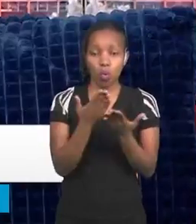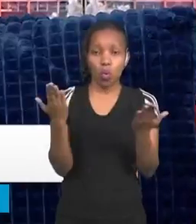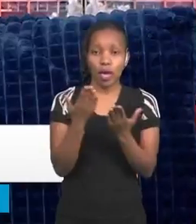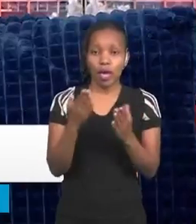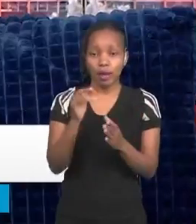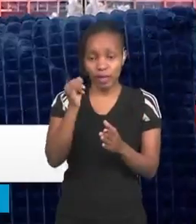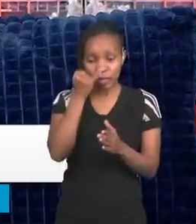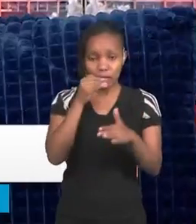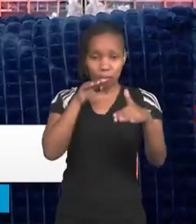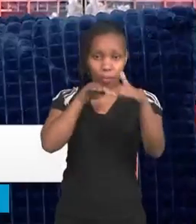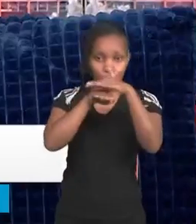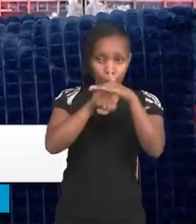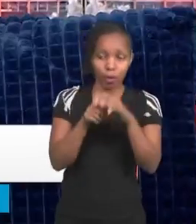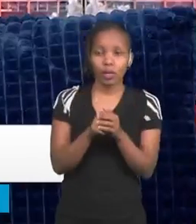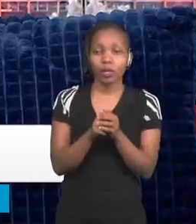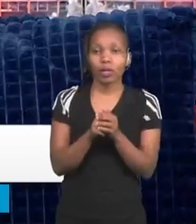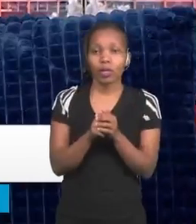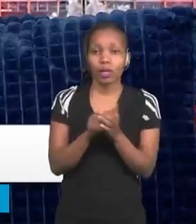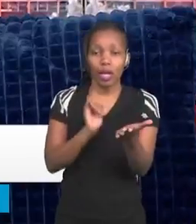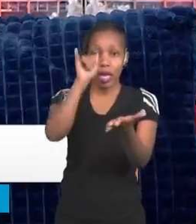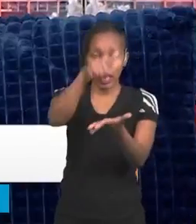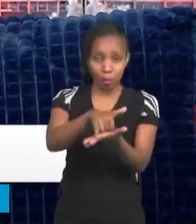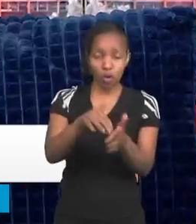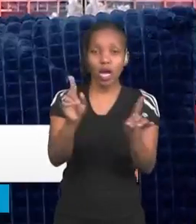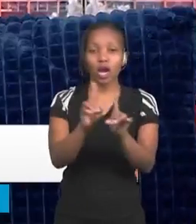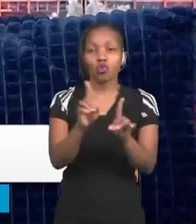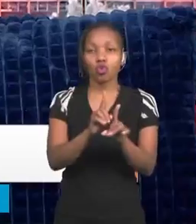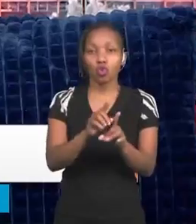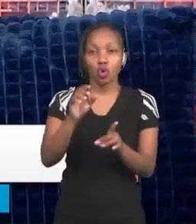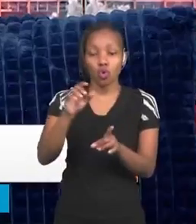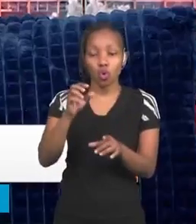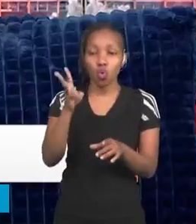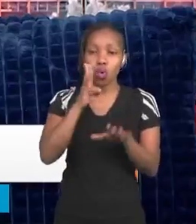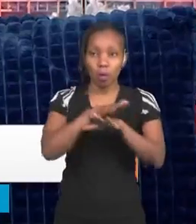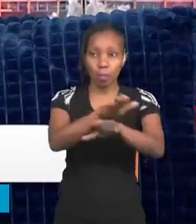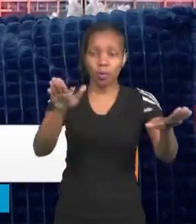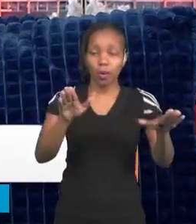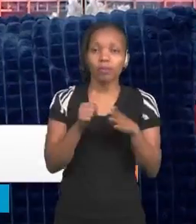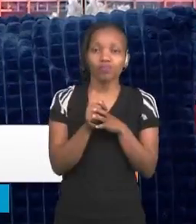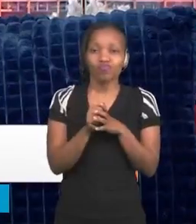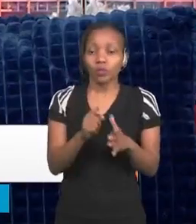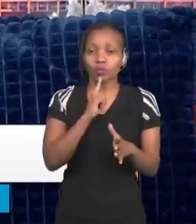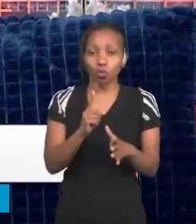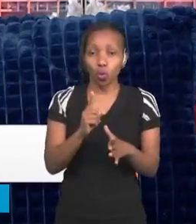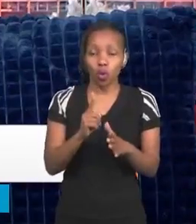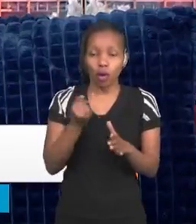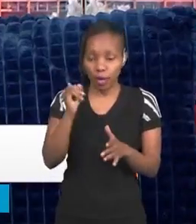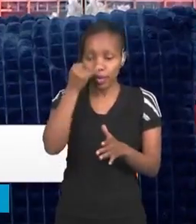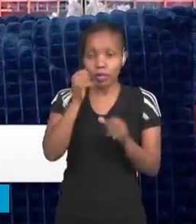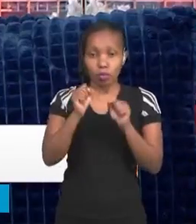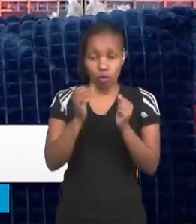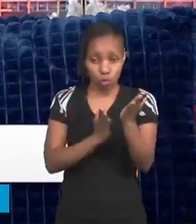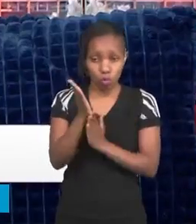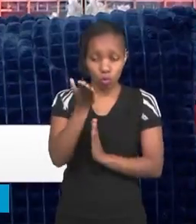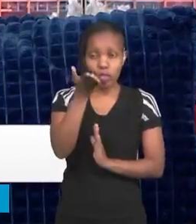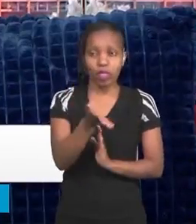mm-hmm. at the airport and also at the seaport, those are other avenues through which even drugs will come in. Yeah. So